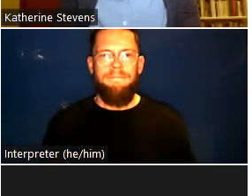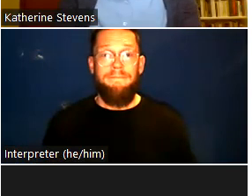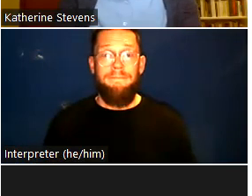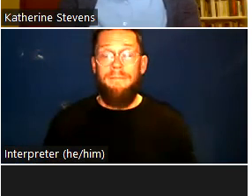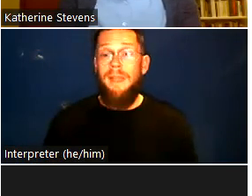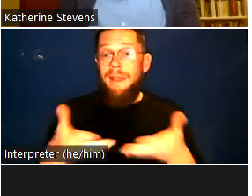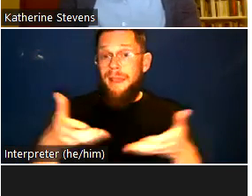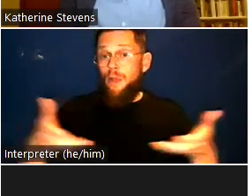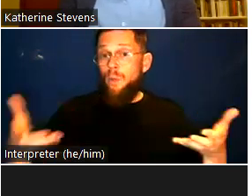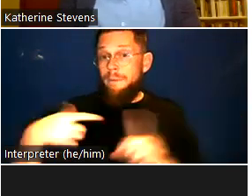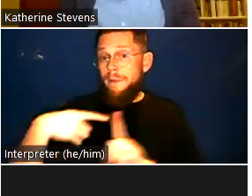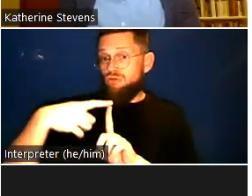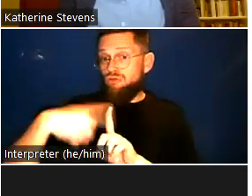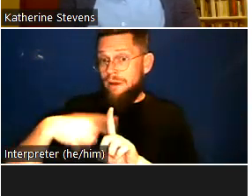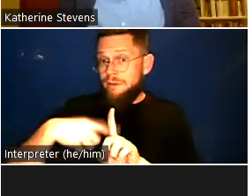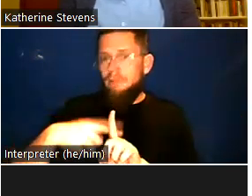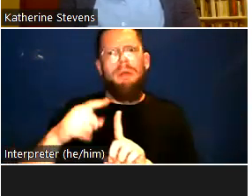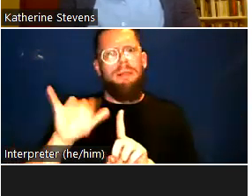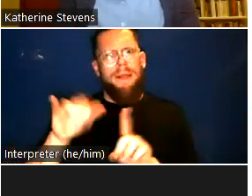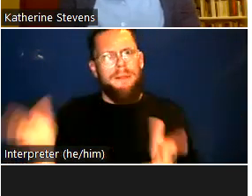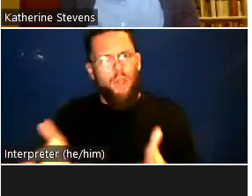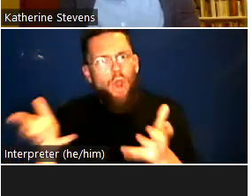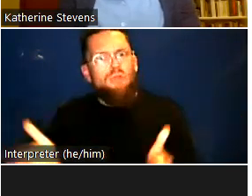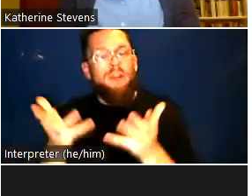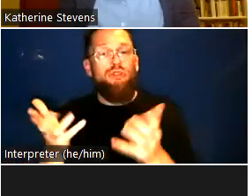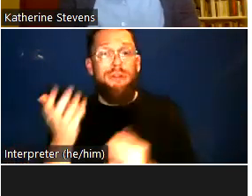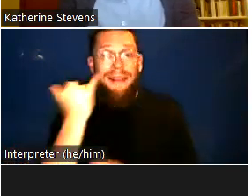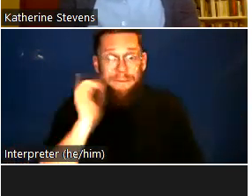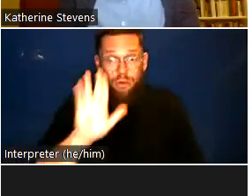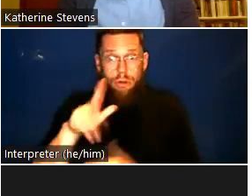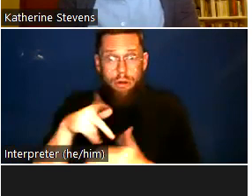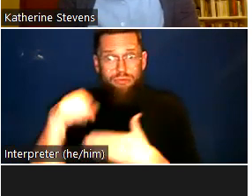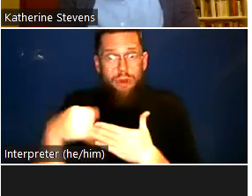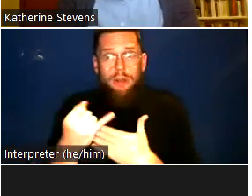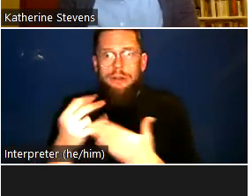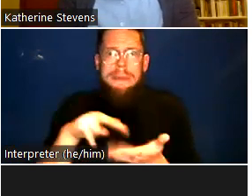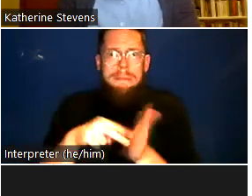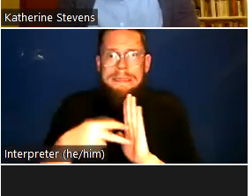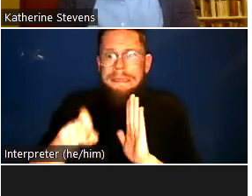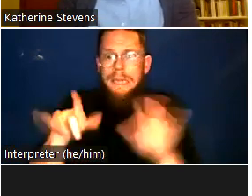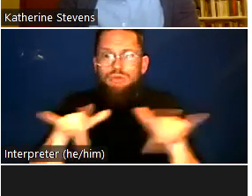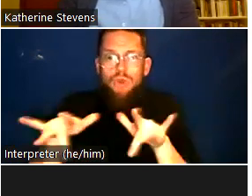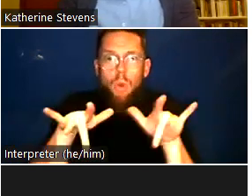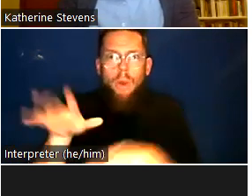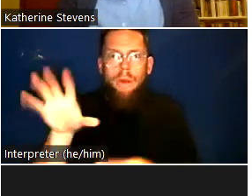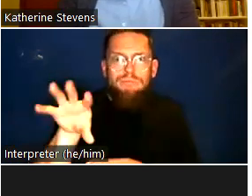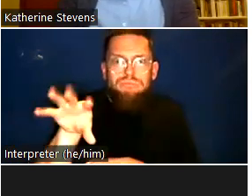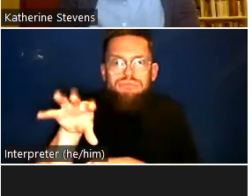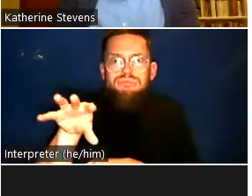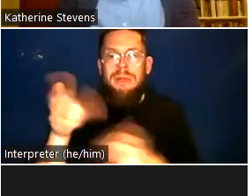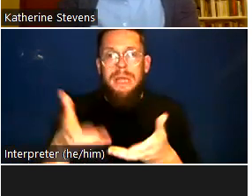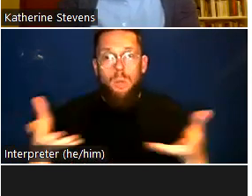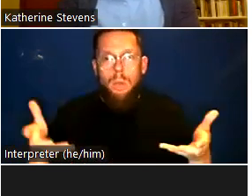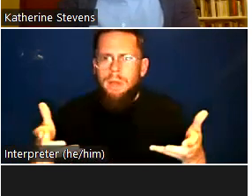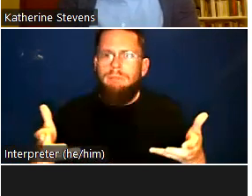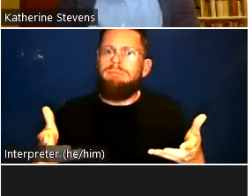Equipment rental is encouraged. So if you're doing a project that involves recording equipment, for example, it's encouraged